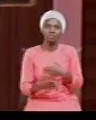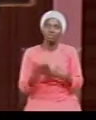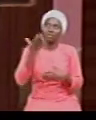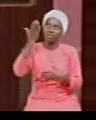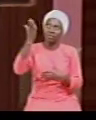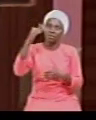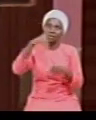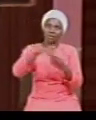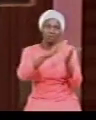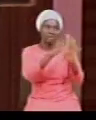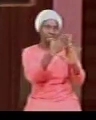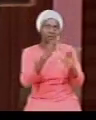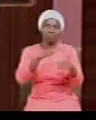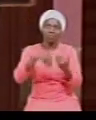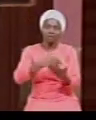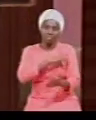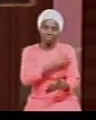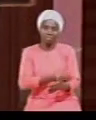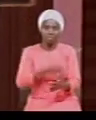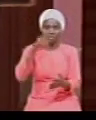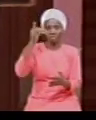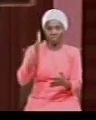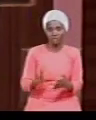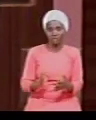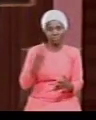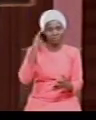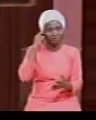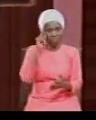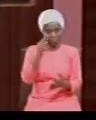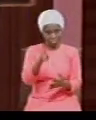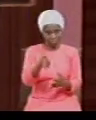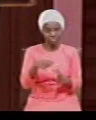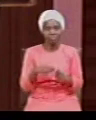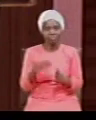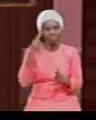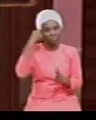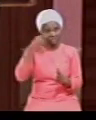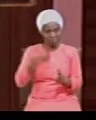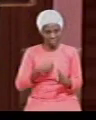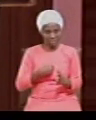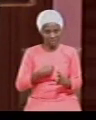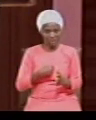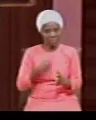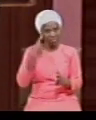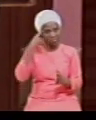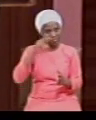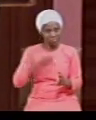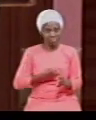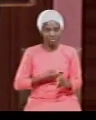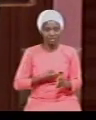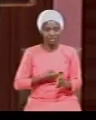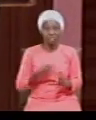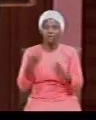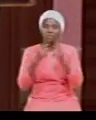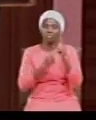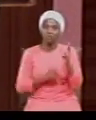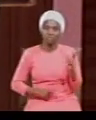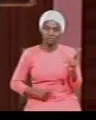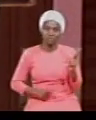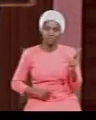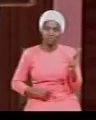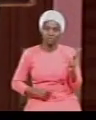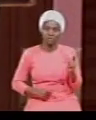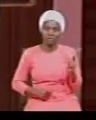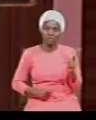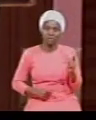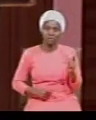the Almighty God, for you, for me, for us. The Lord